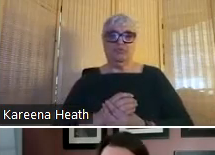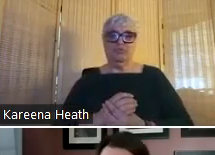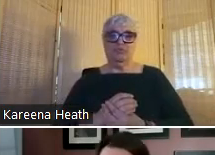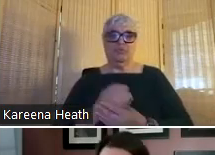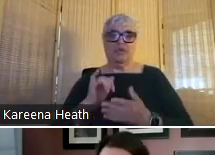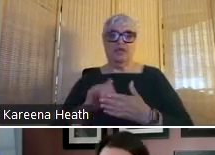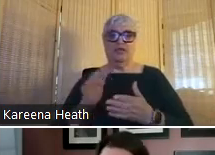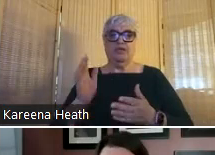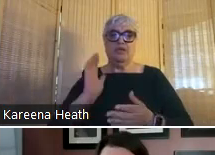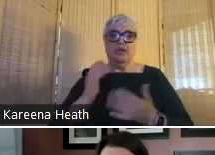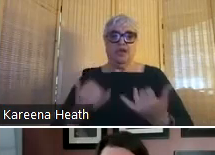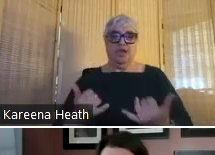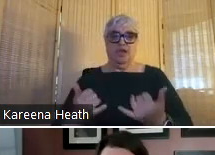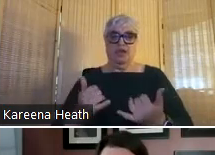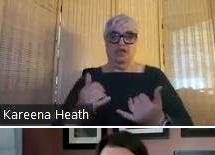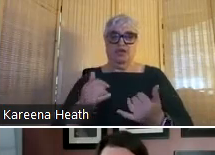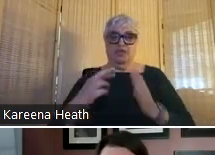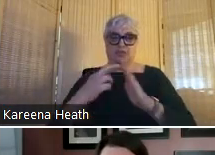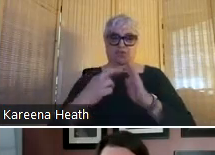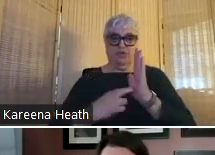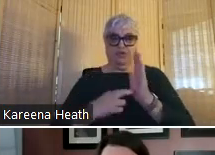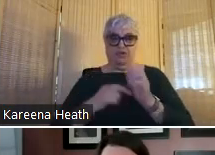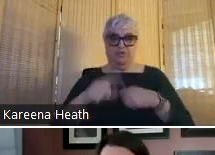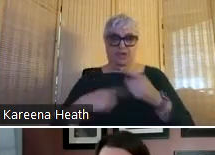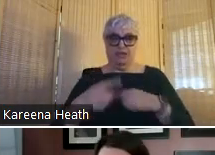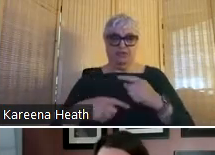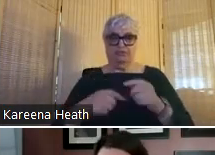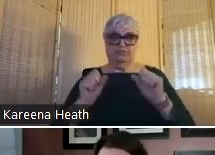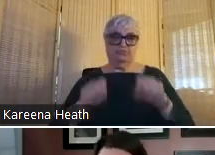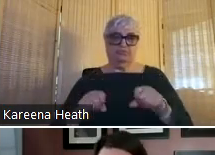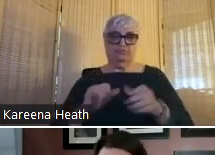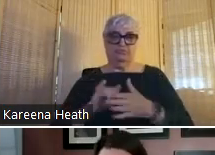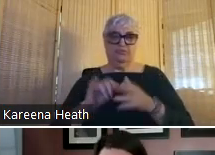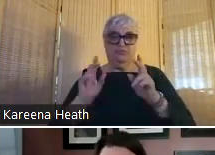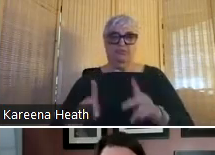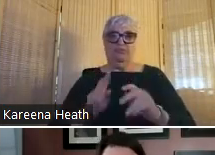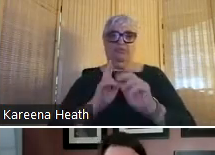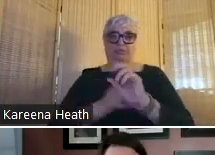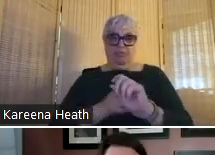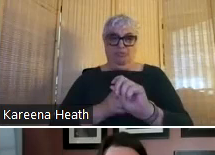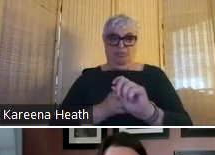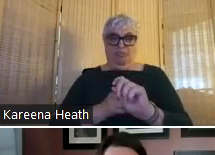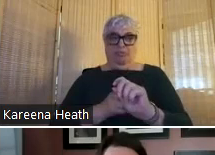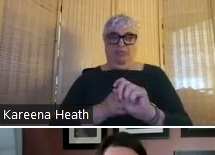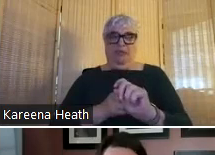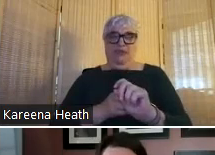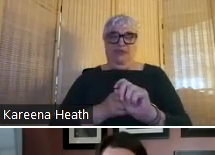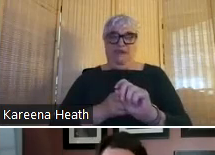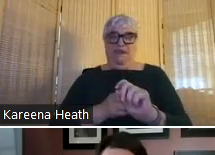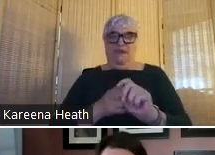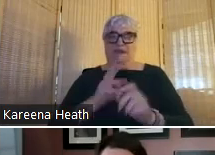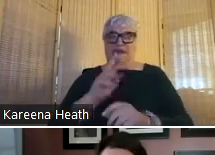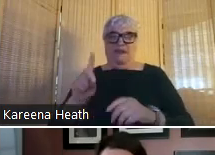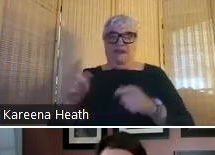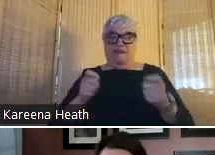issue that we have in our current regulation around it's entirely possible that an individual could be in withdrawal